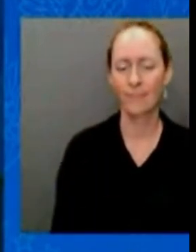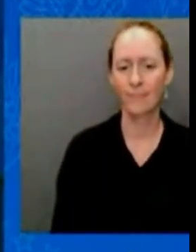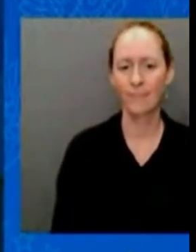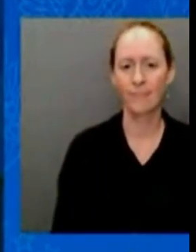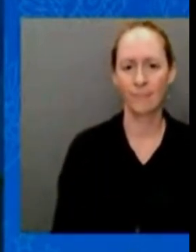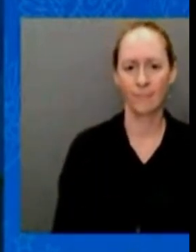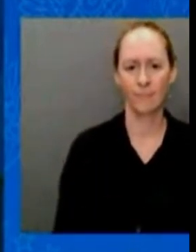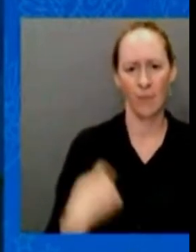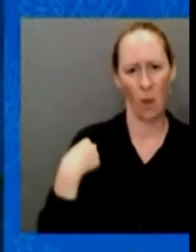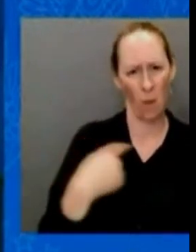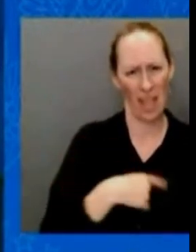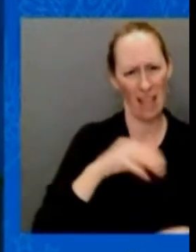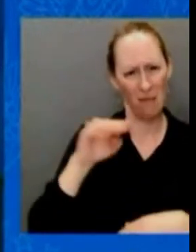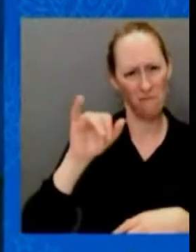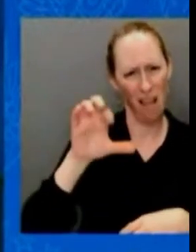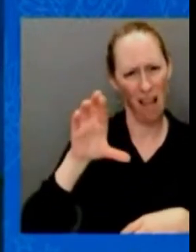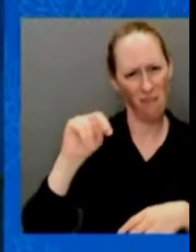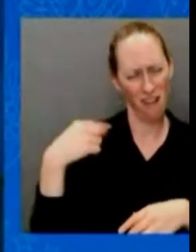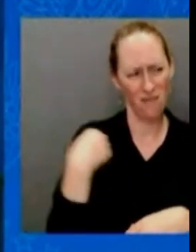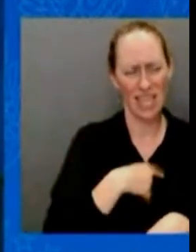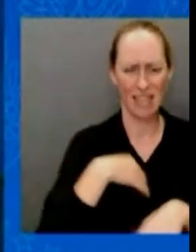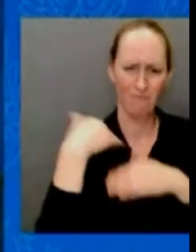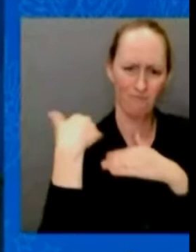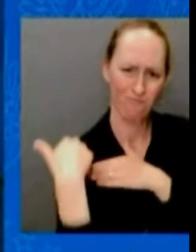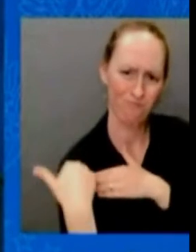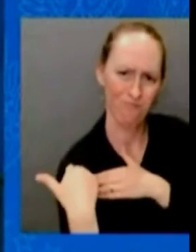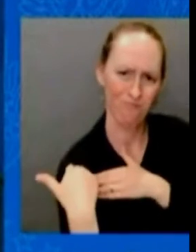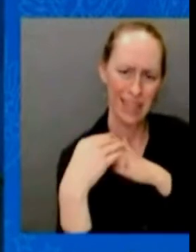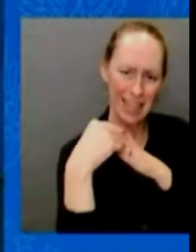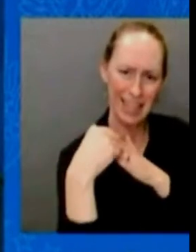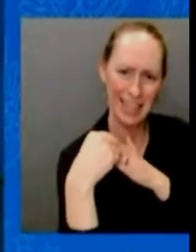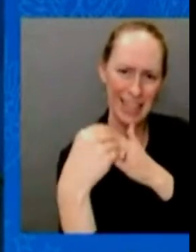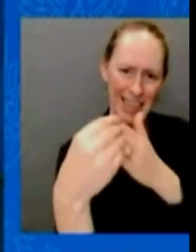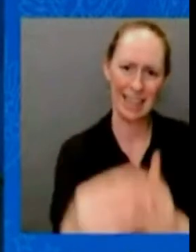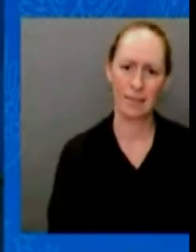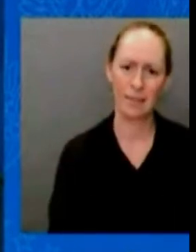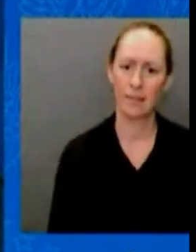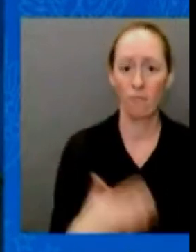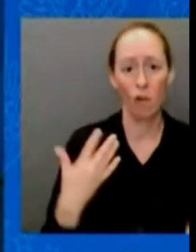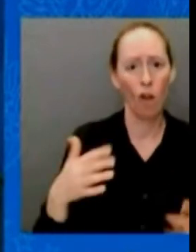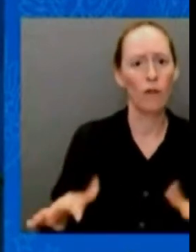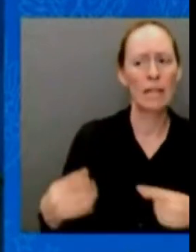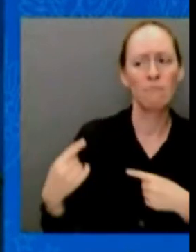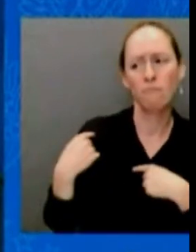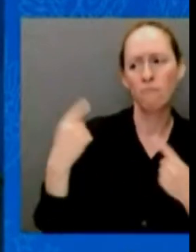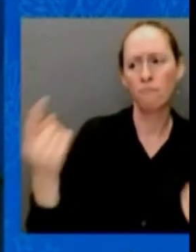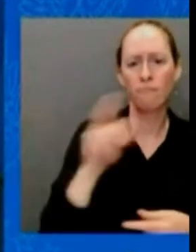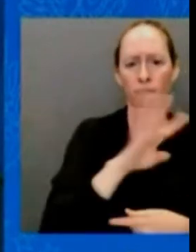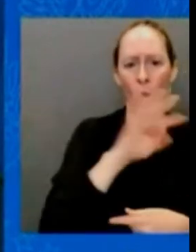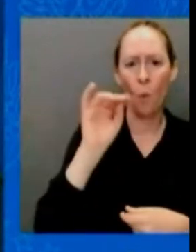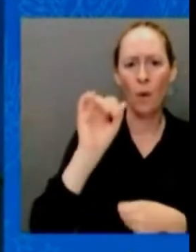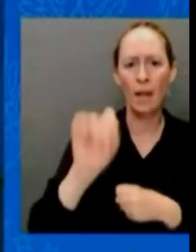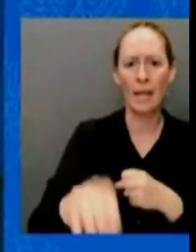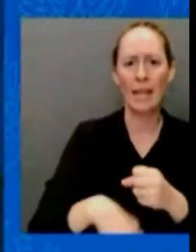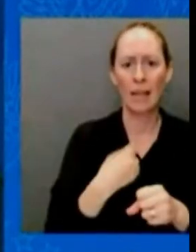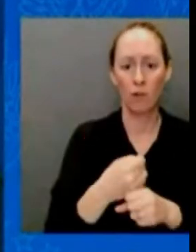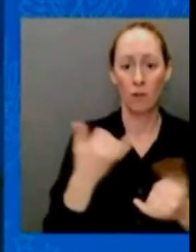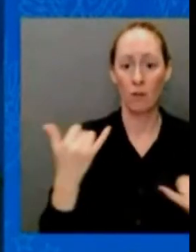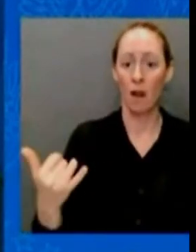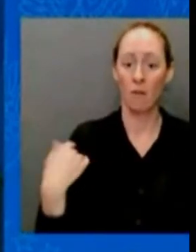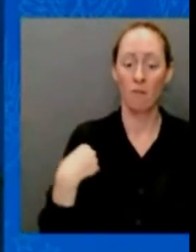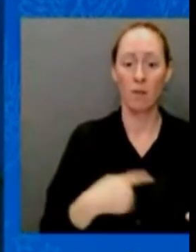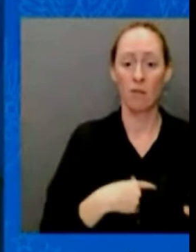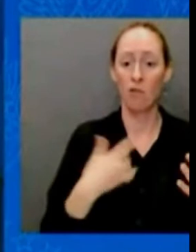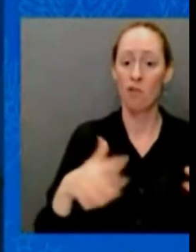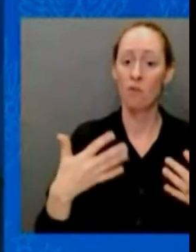Micron, over 44-year history of the company, has now amassed more than 50,000 patents. We